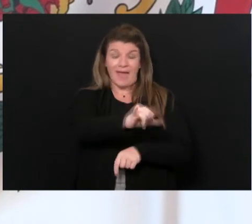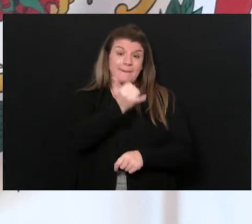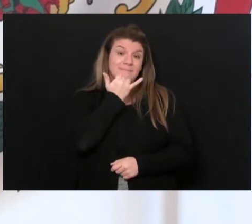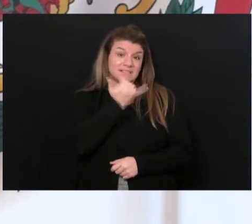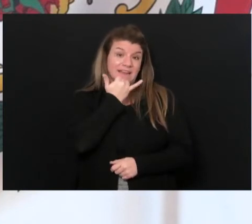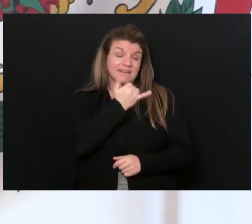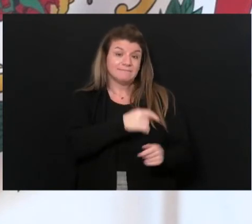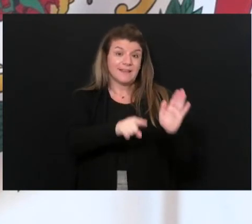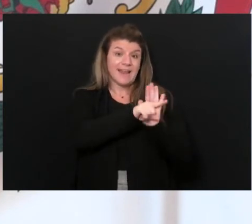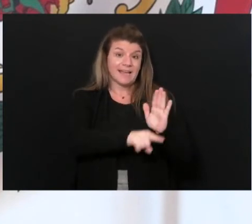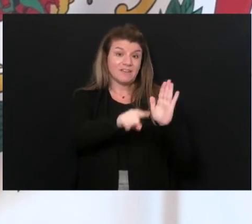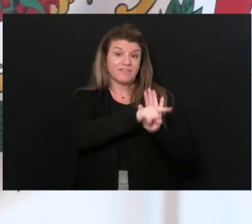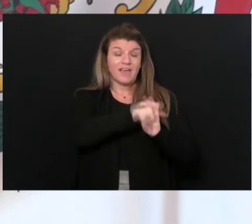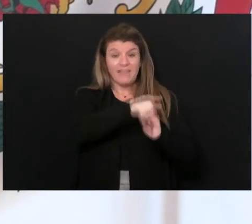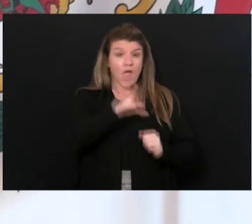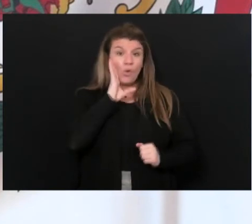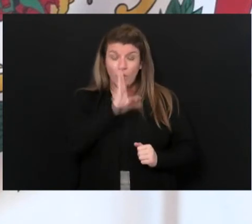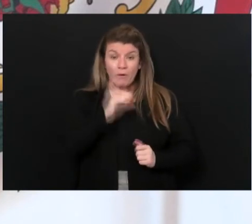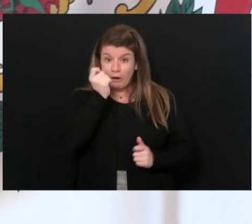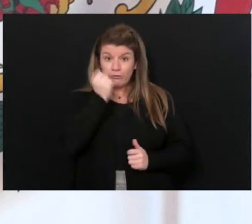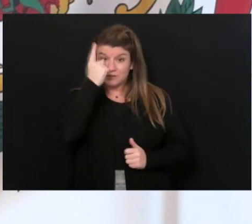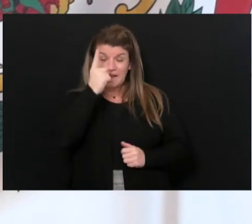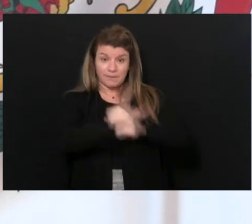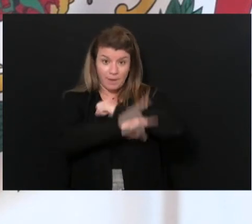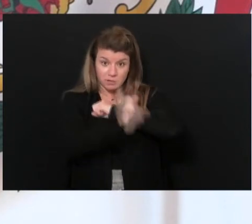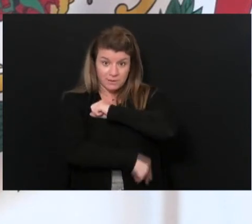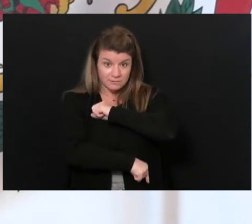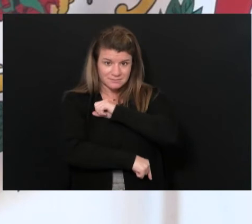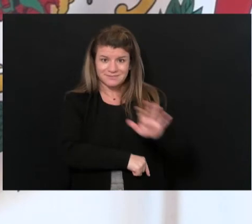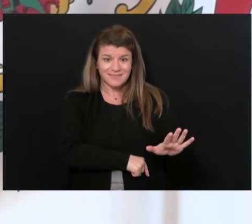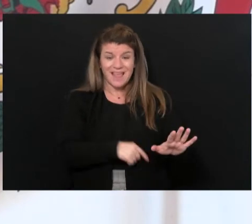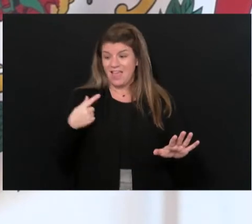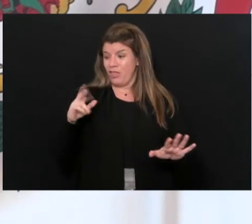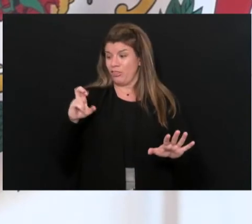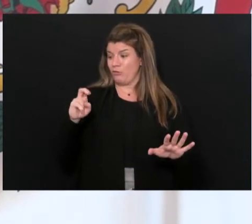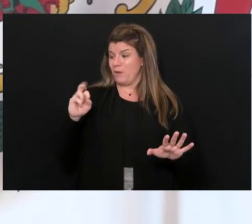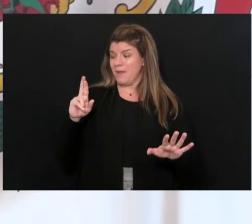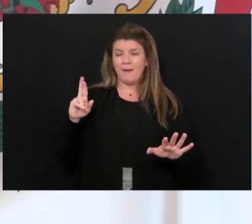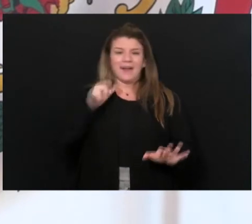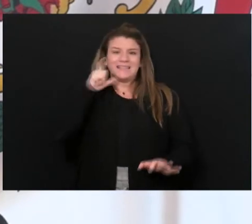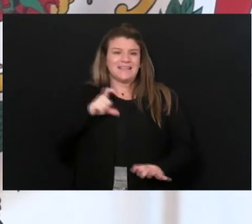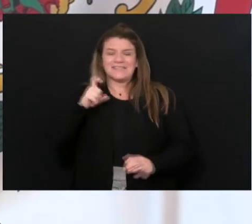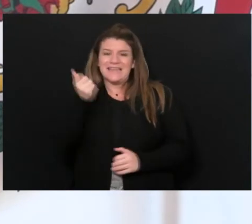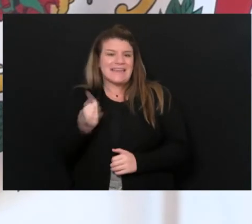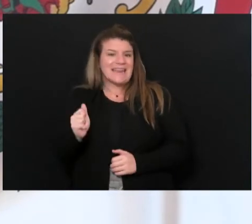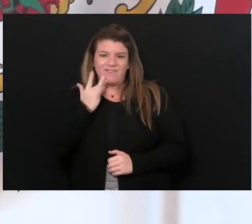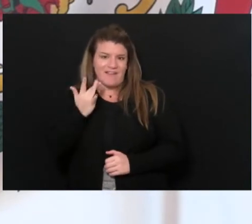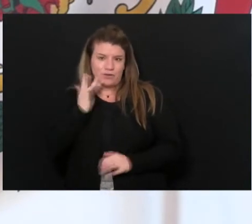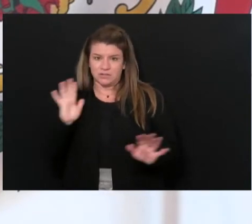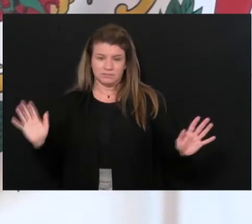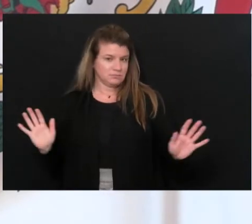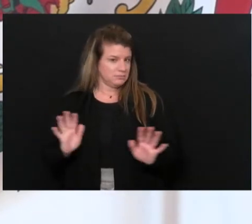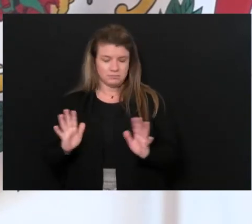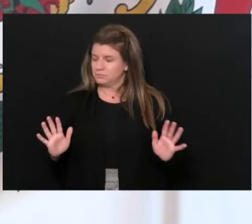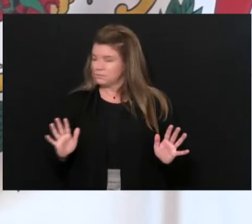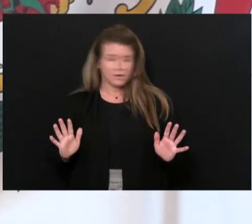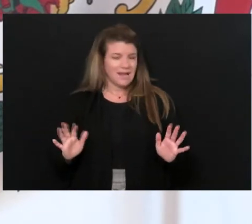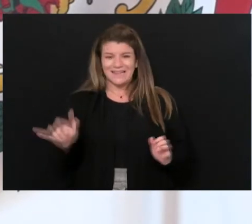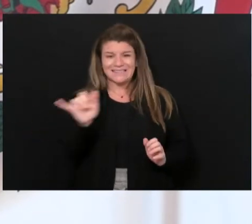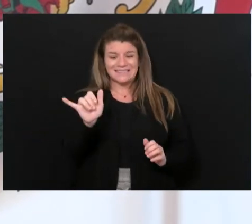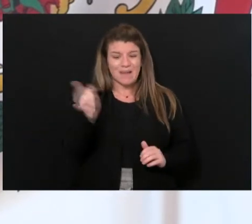to get that and everything, because we don't need any favors. The Greenbrier doesn't need any favors whatsoever. And in the same way with all of